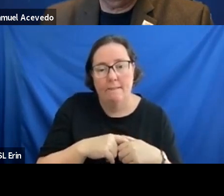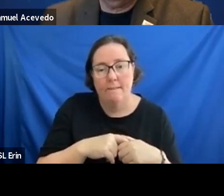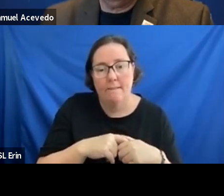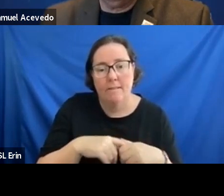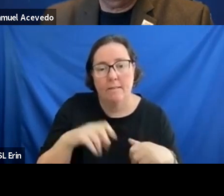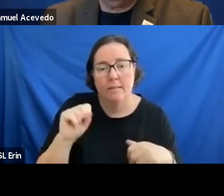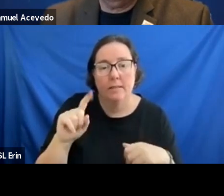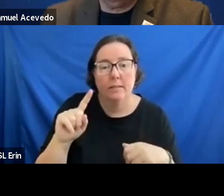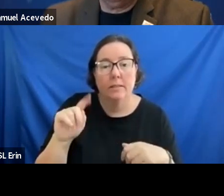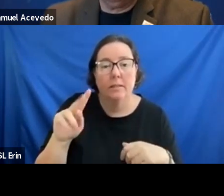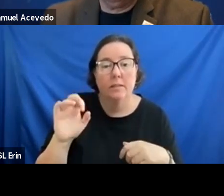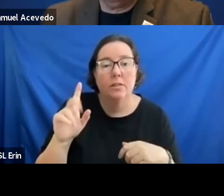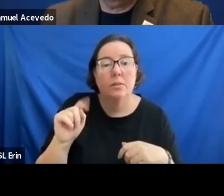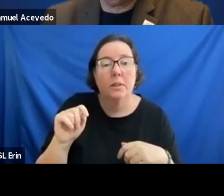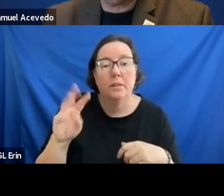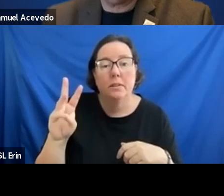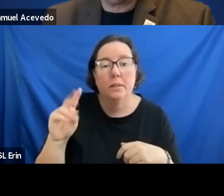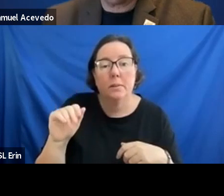Stuart Wang.